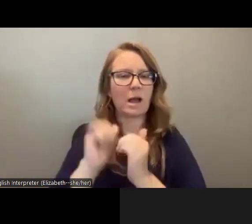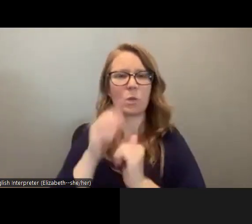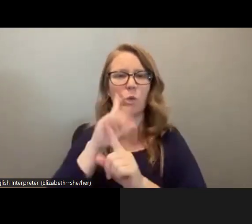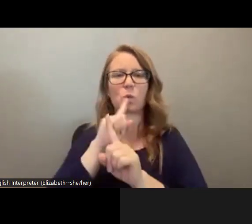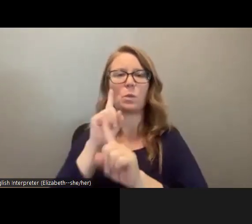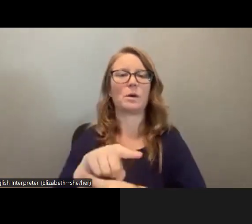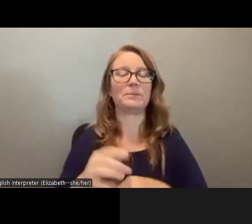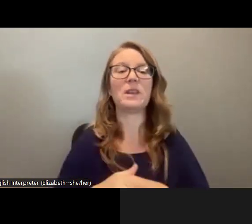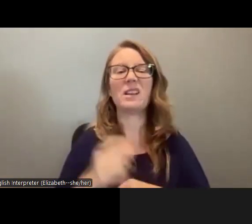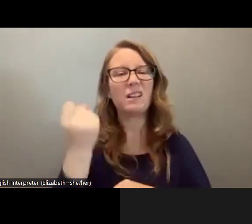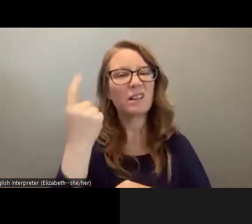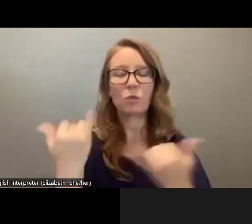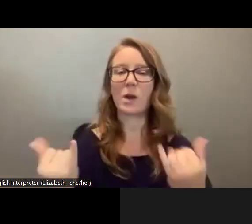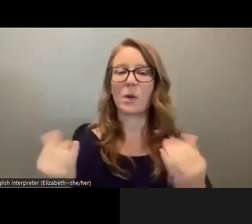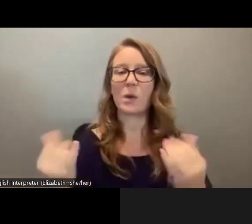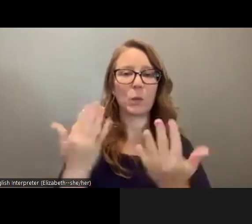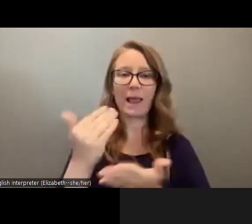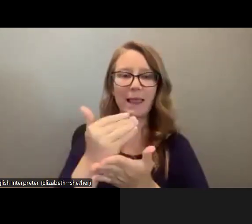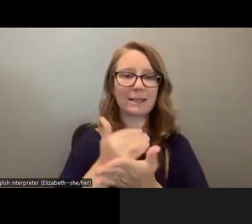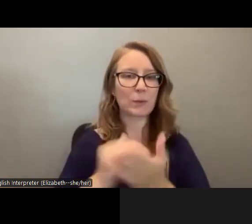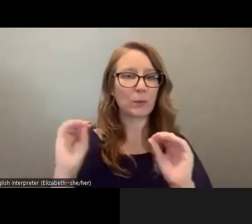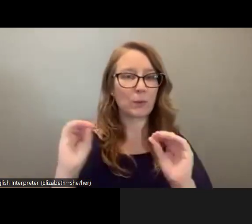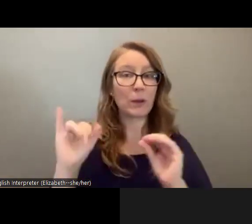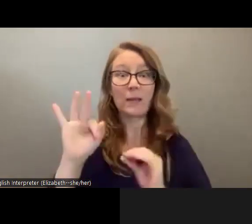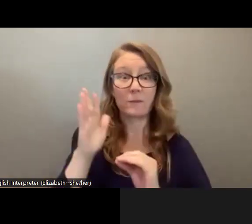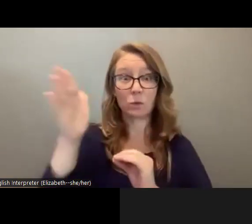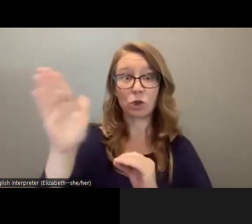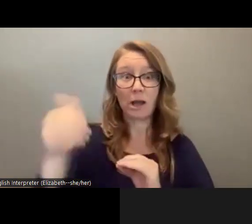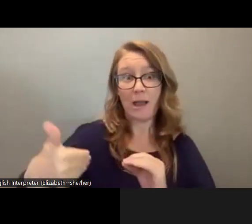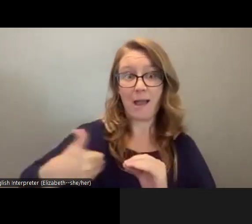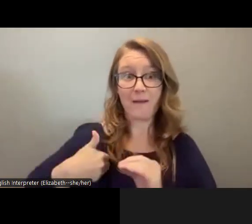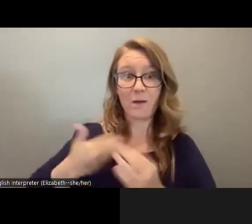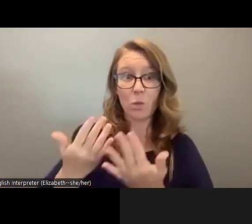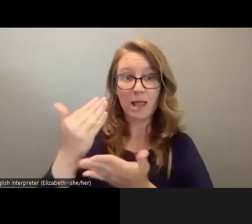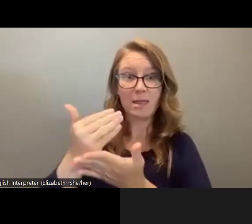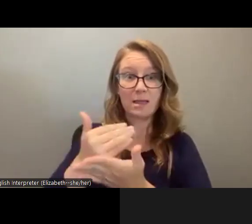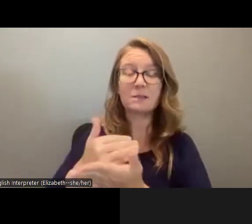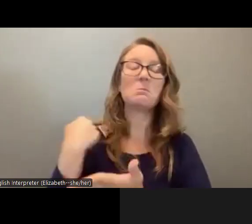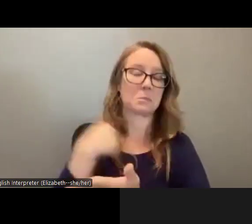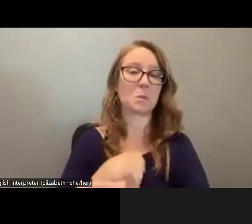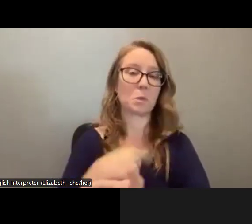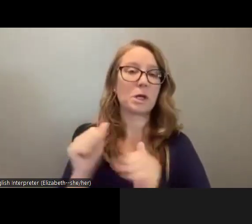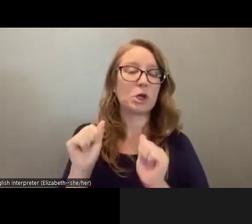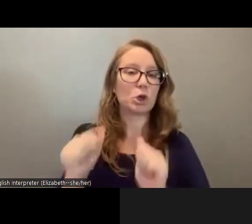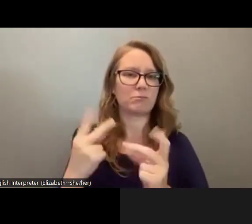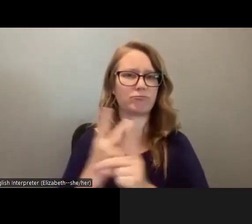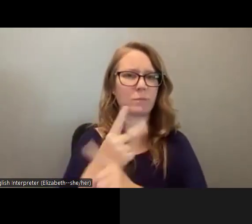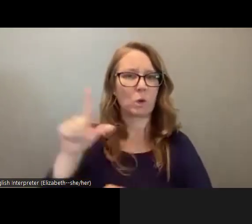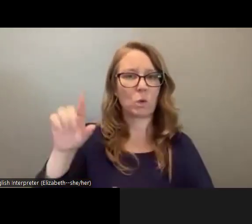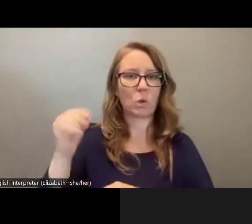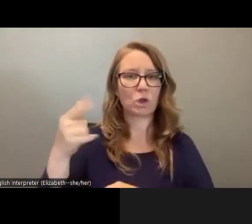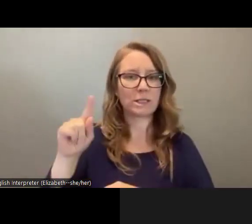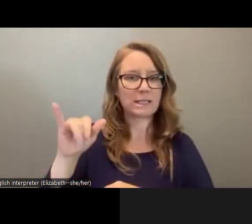there's no wait list at this point. If we were to have one in the future, that's a question we can probably figure out the logistics